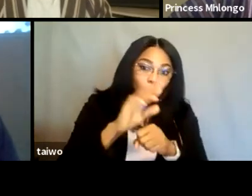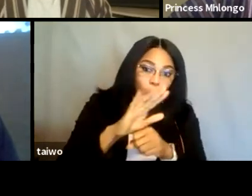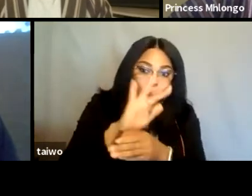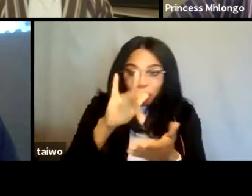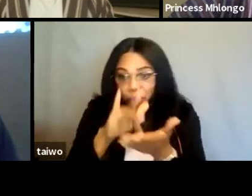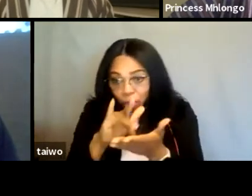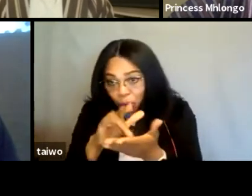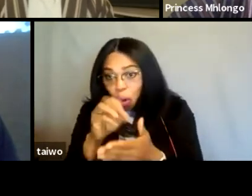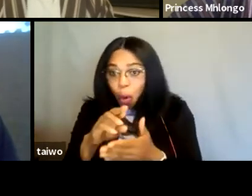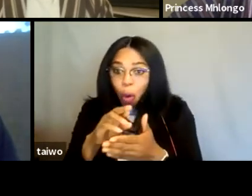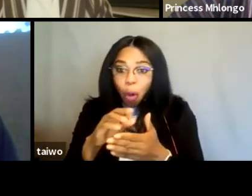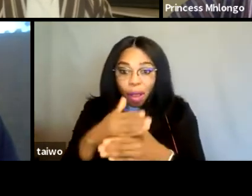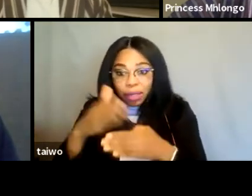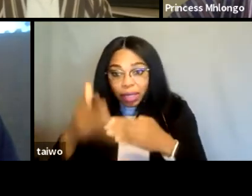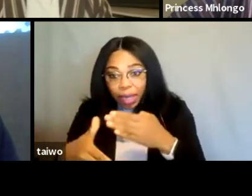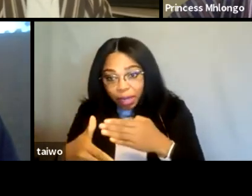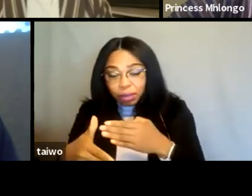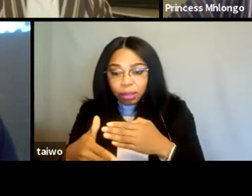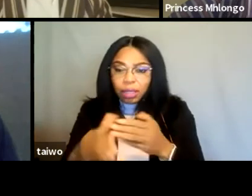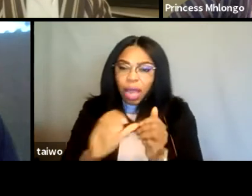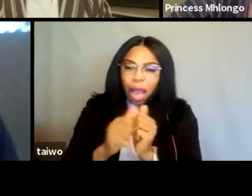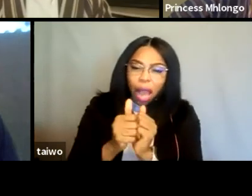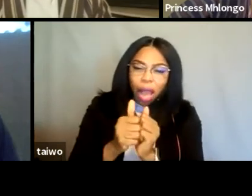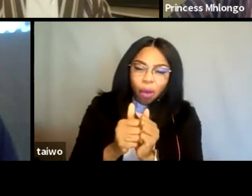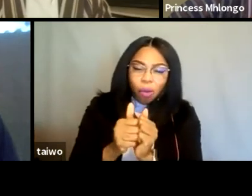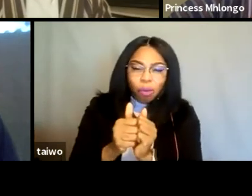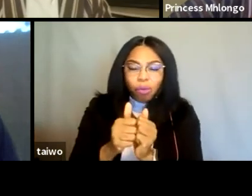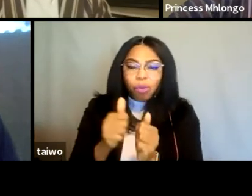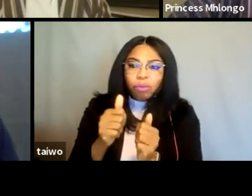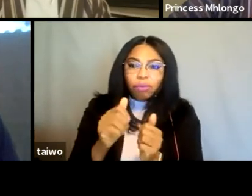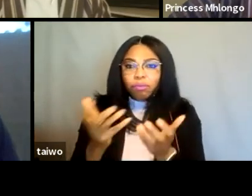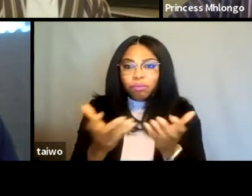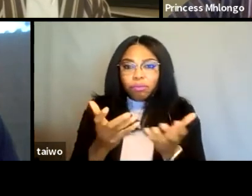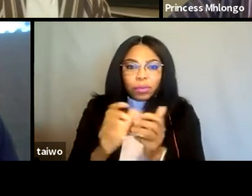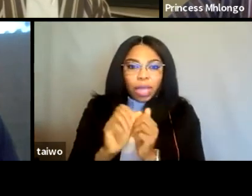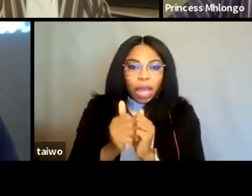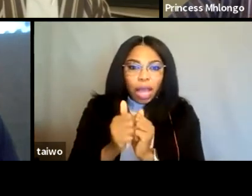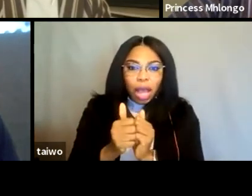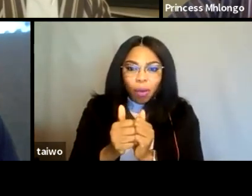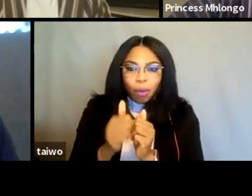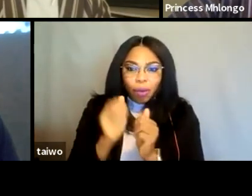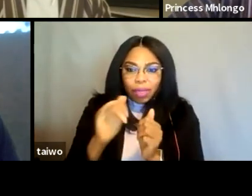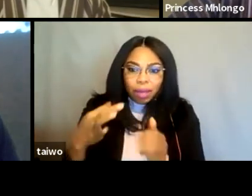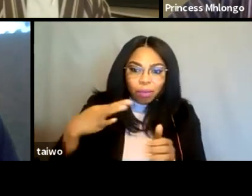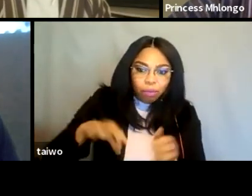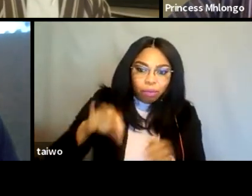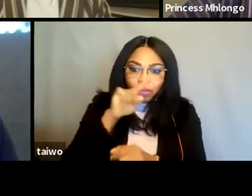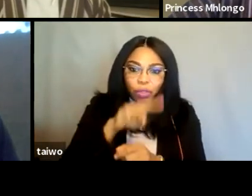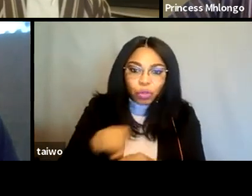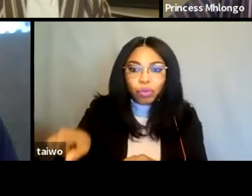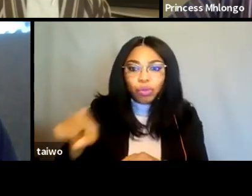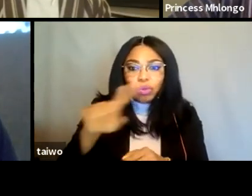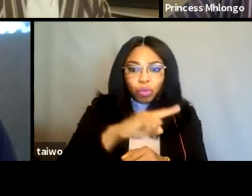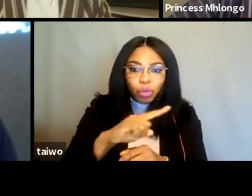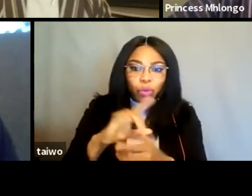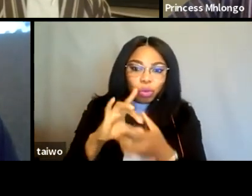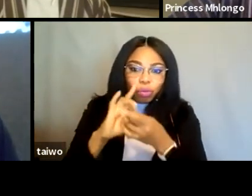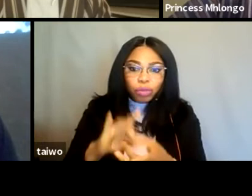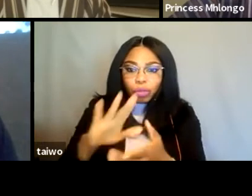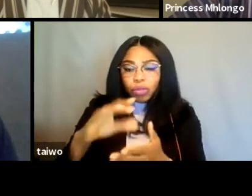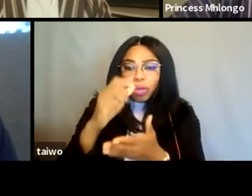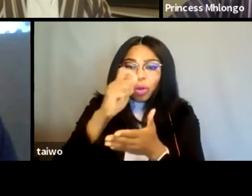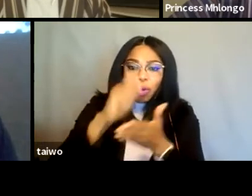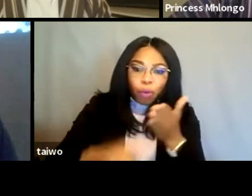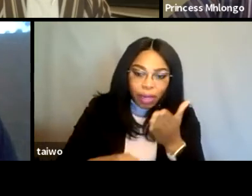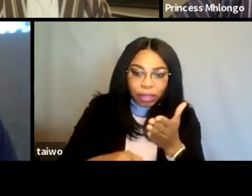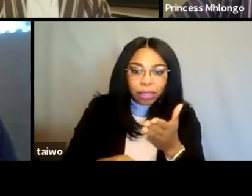of it, or at the end of it? How has it been helpful for you in your writing for